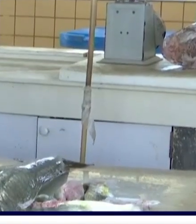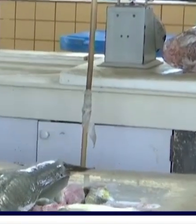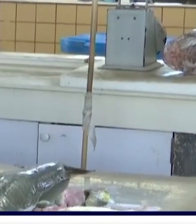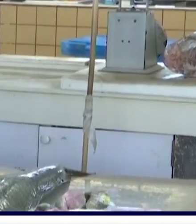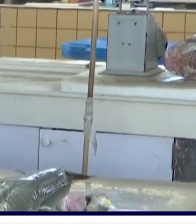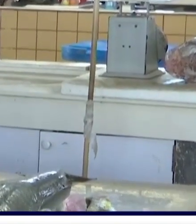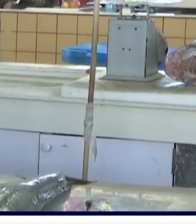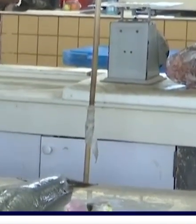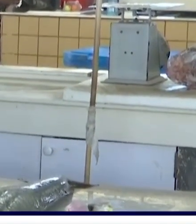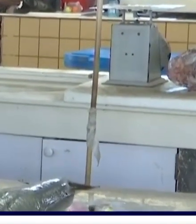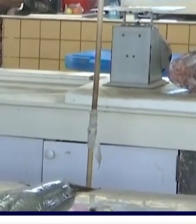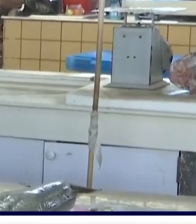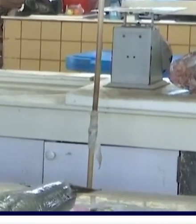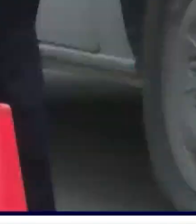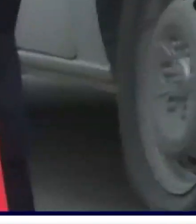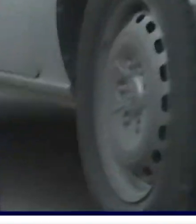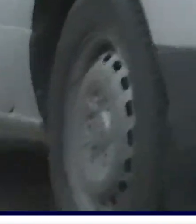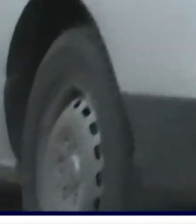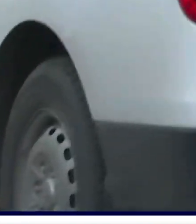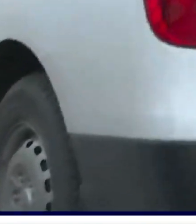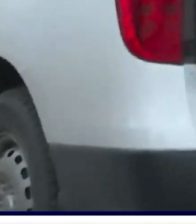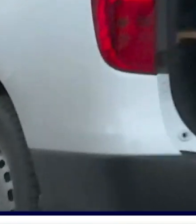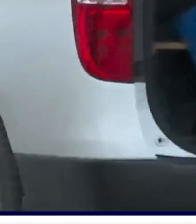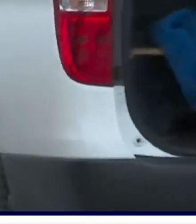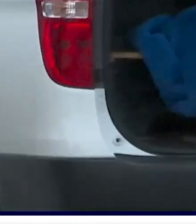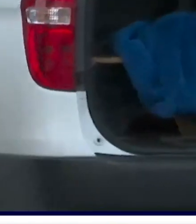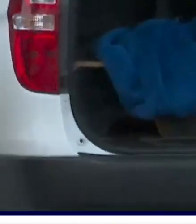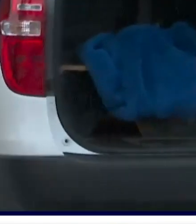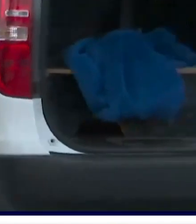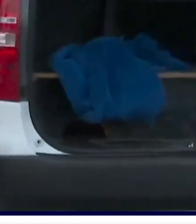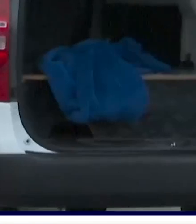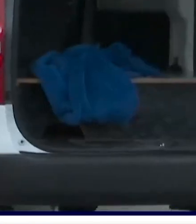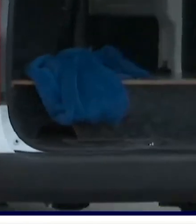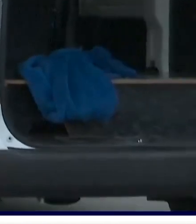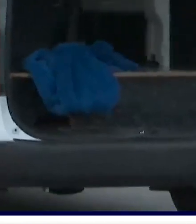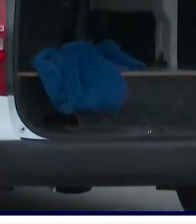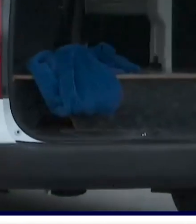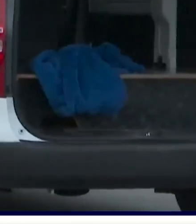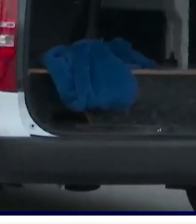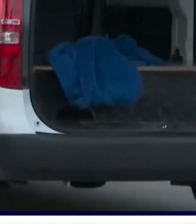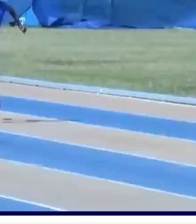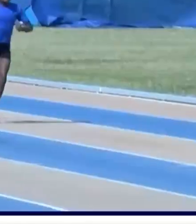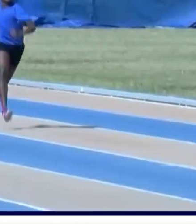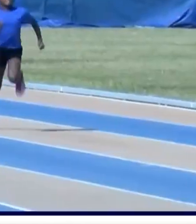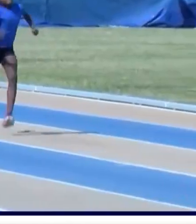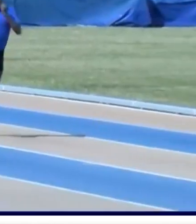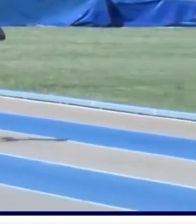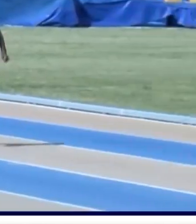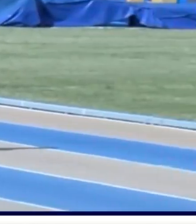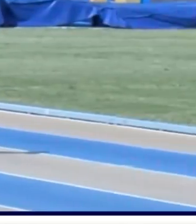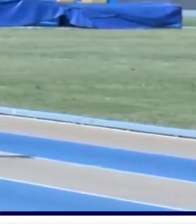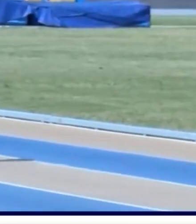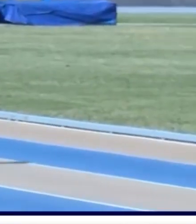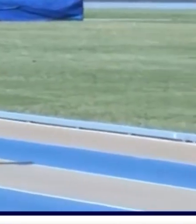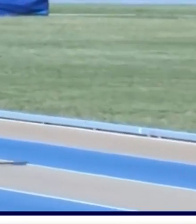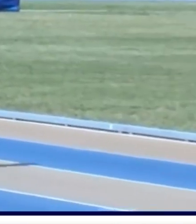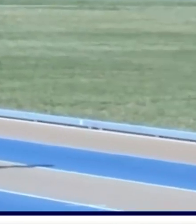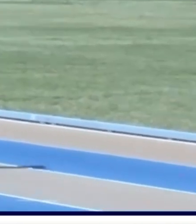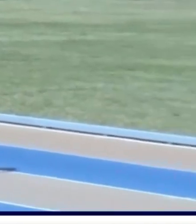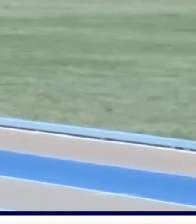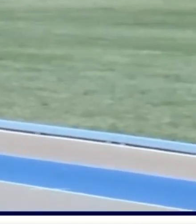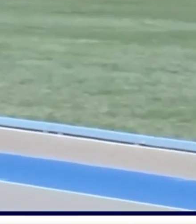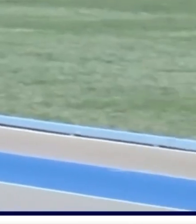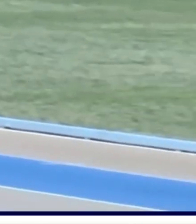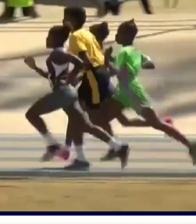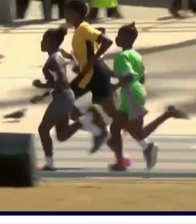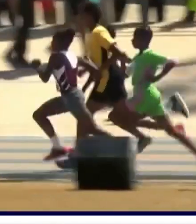they are facing. A man dies in a car following a collision with another vehicle. There's uncertainty about the cause of death. And